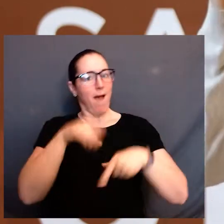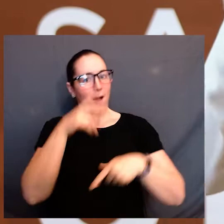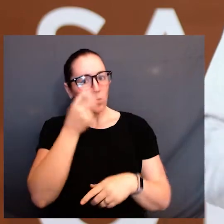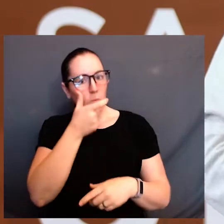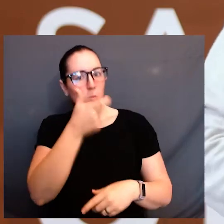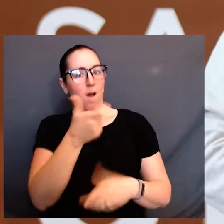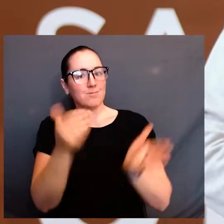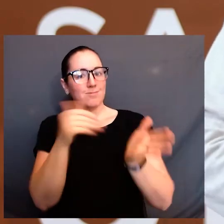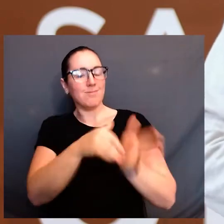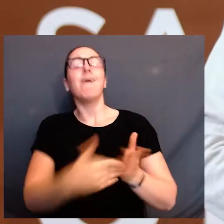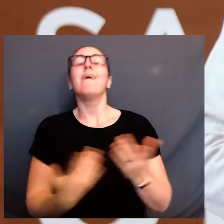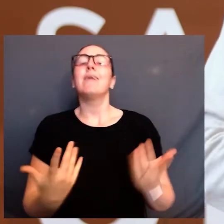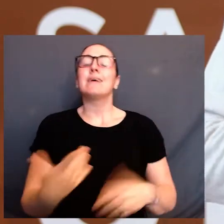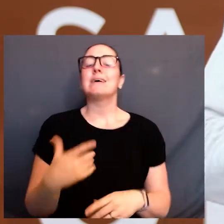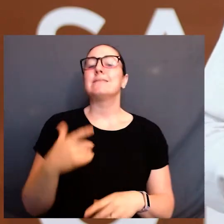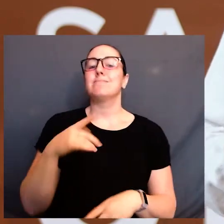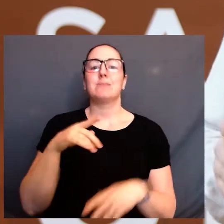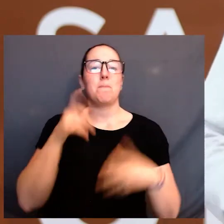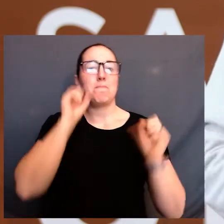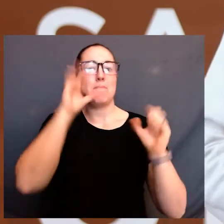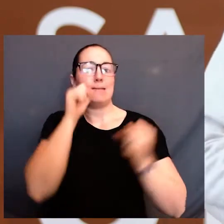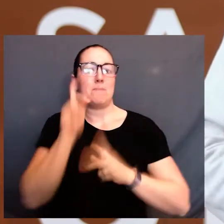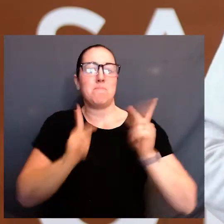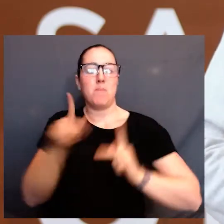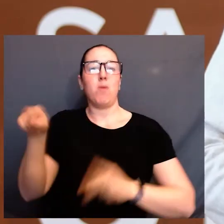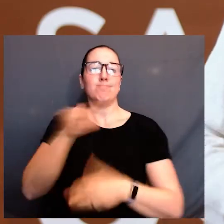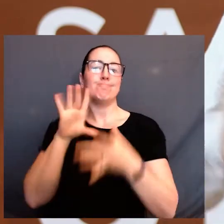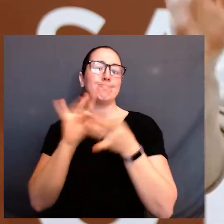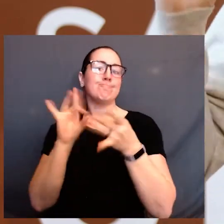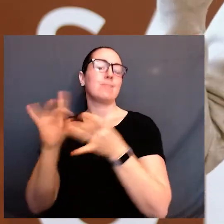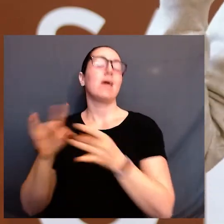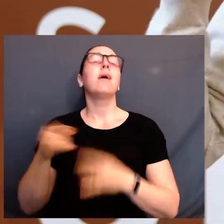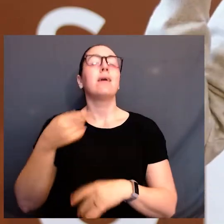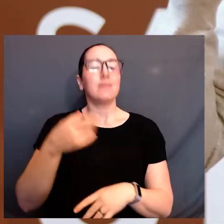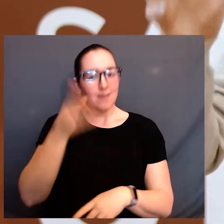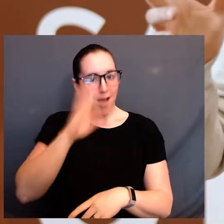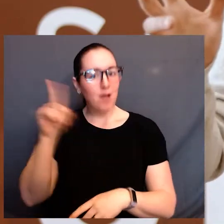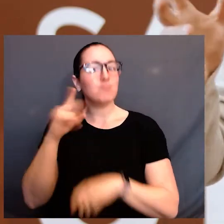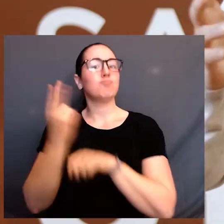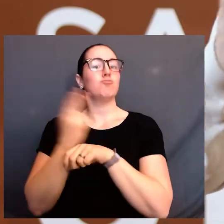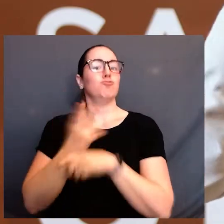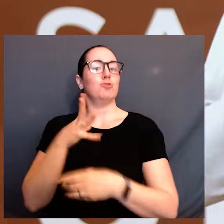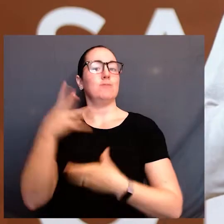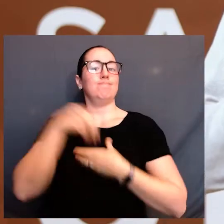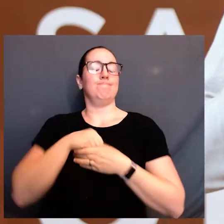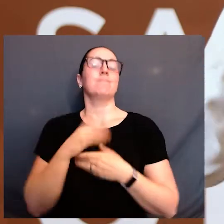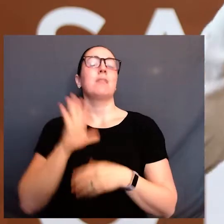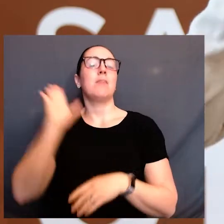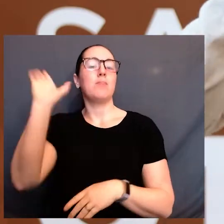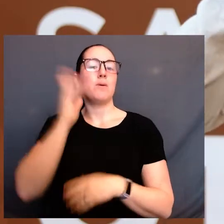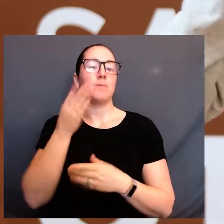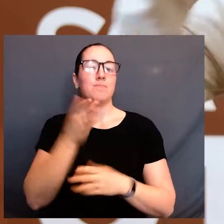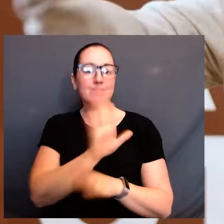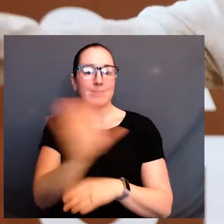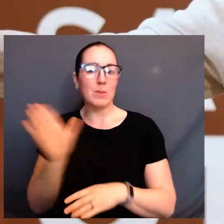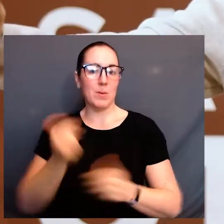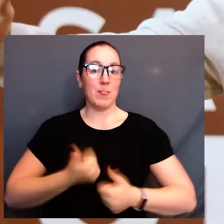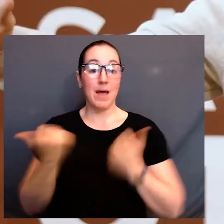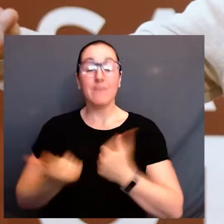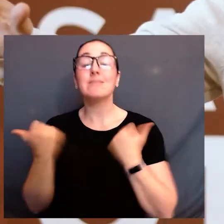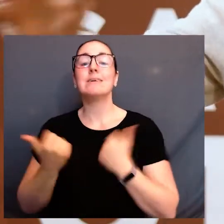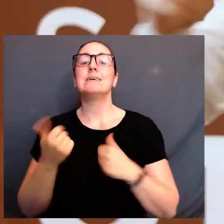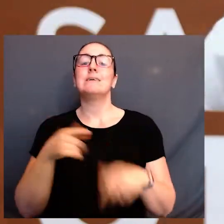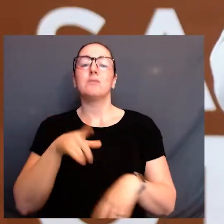started, how God is using it in their lives. So here we go. We're going to take this time together to refocus, encourage our hearts, cast out fear and lies from